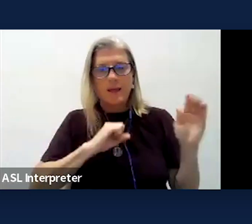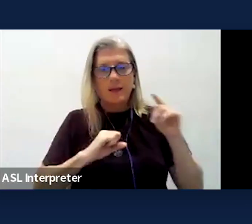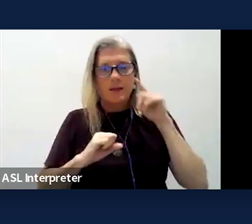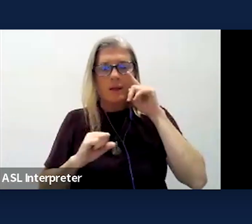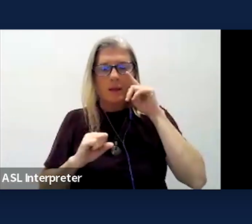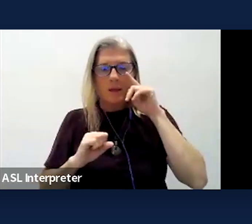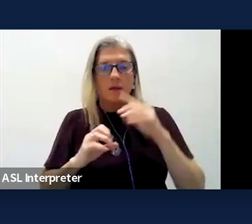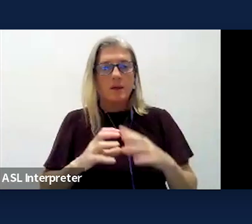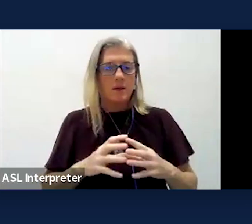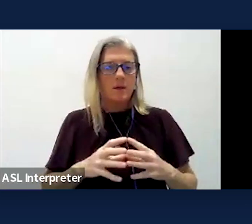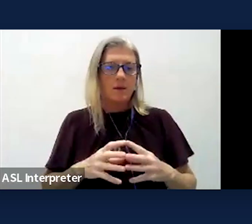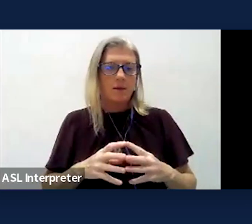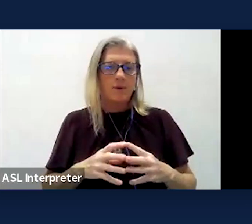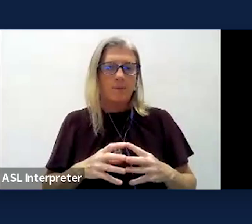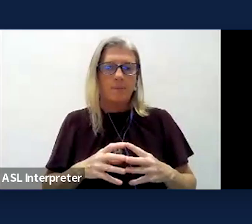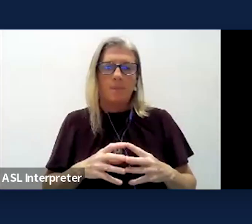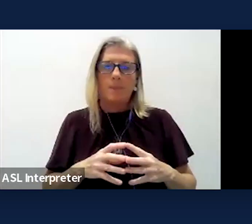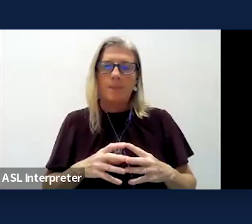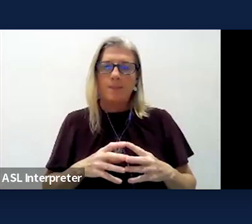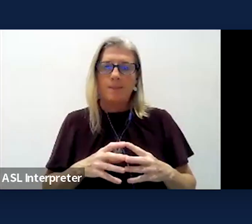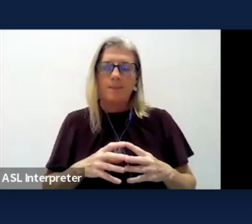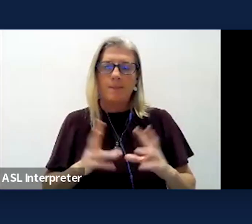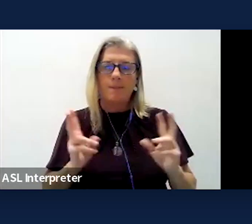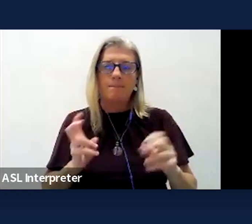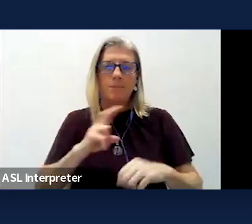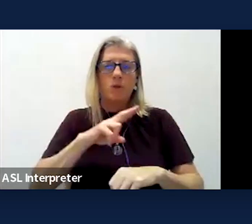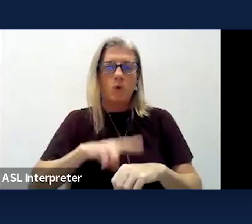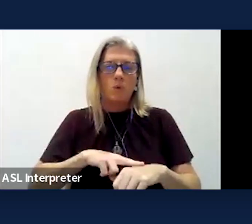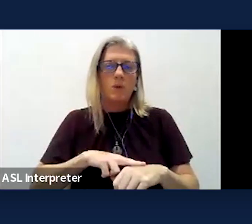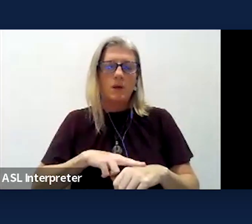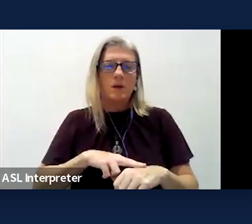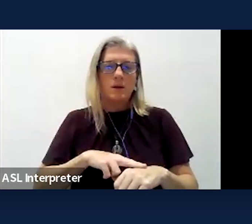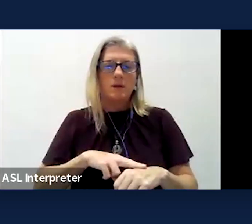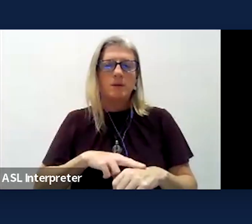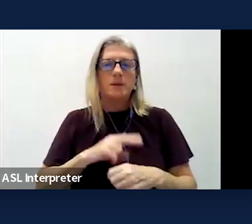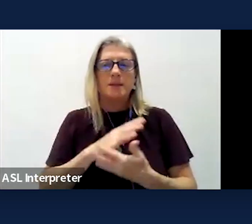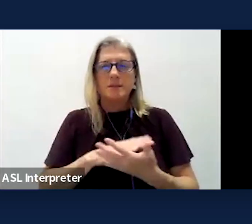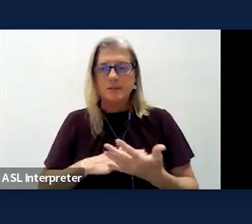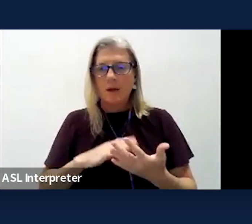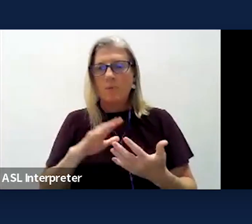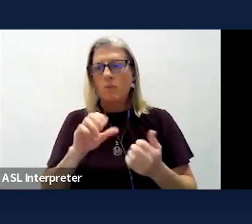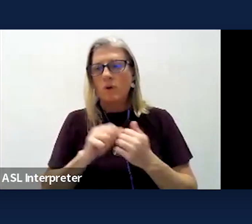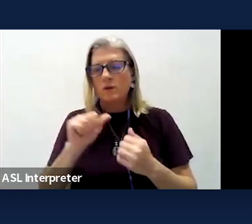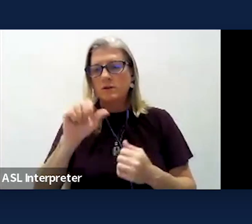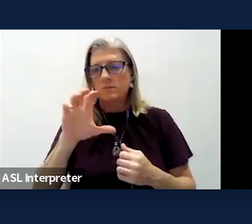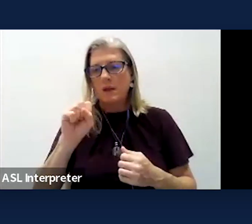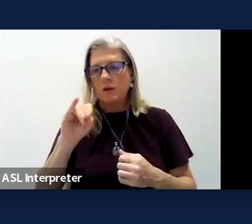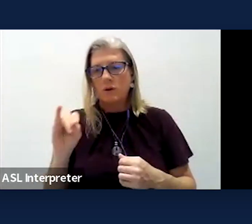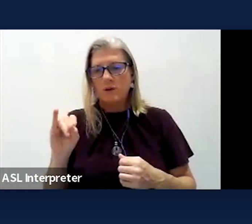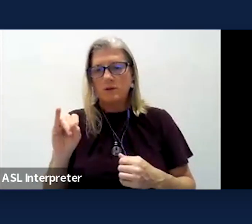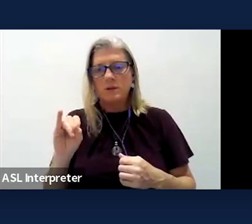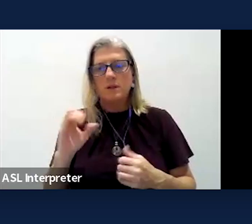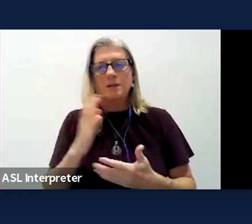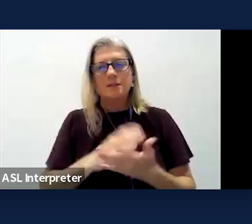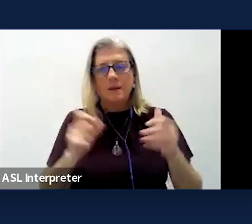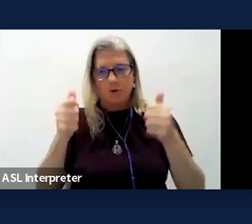Yeah. So normally, in someone without the spinal cord injury, there is some